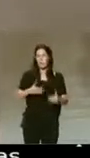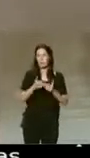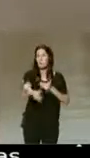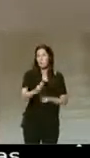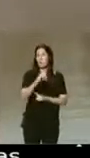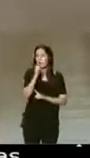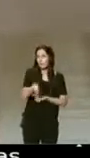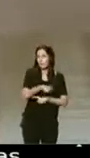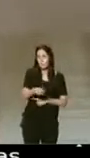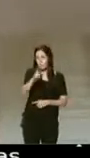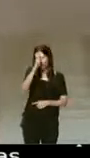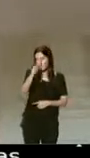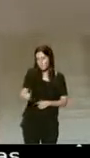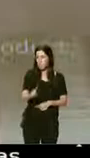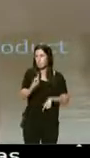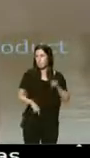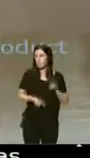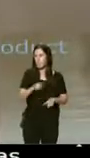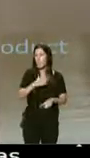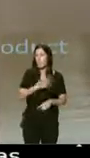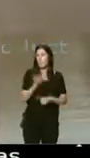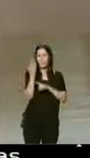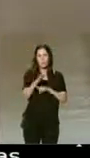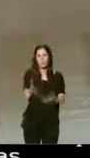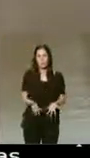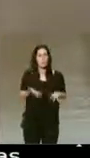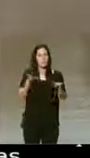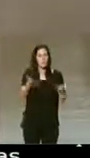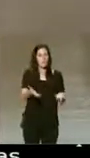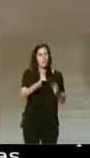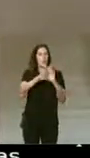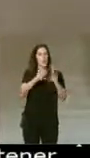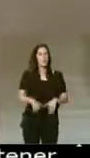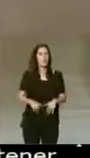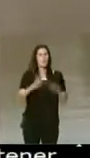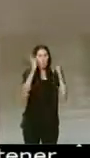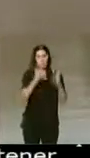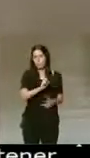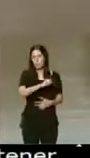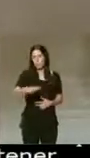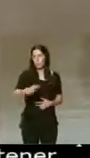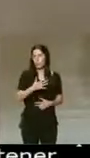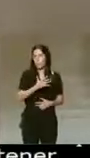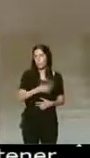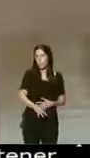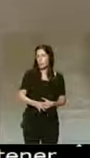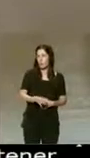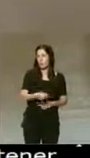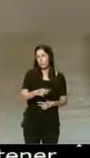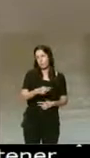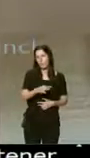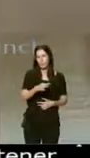it is important to know if they are going to be successful or not. You can launch it, of course, but your profit and loss account